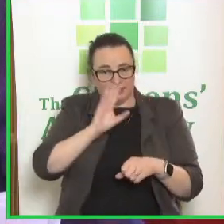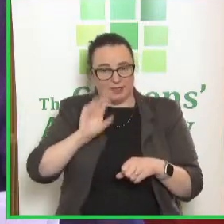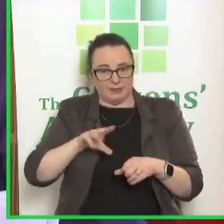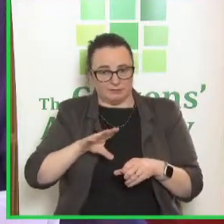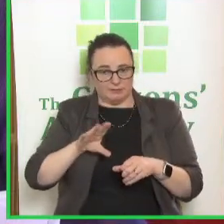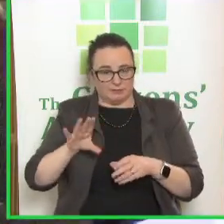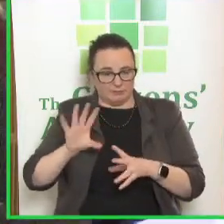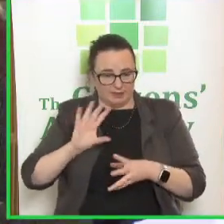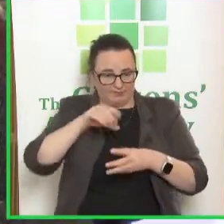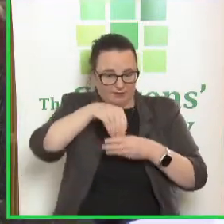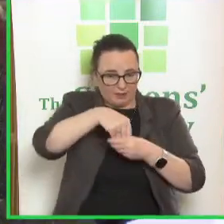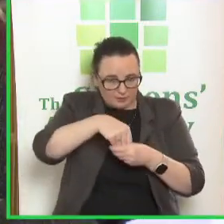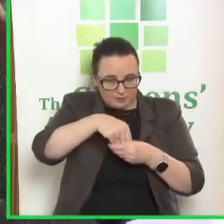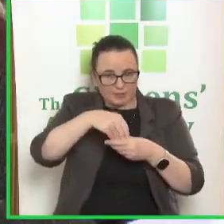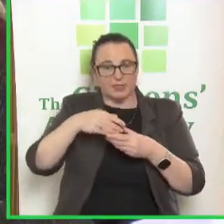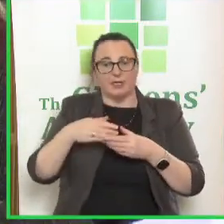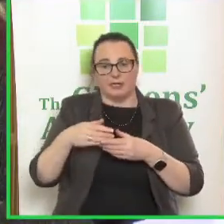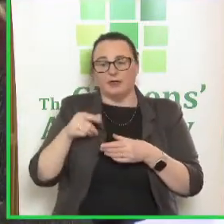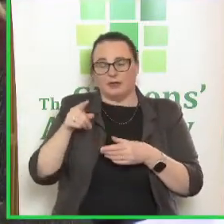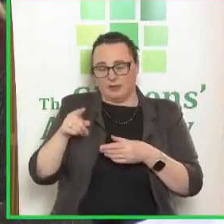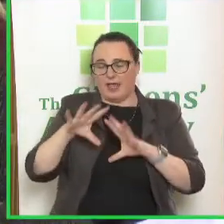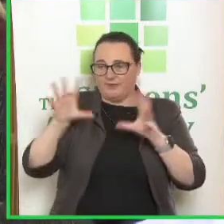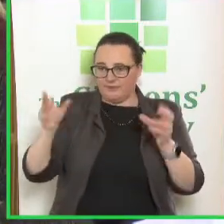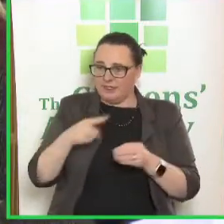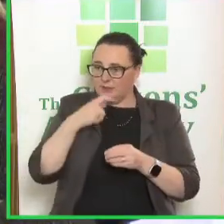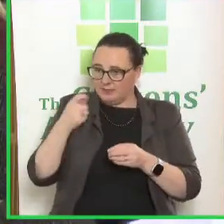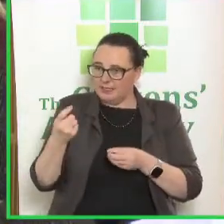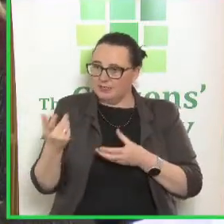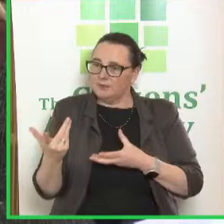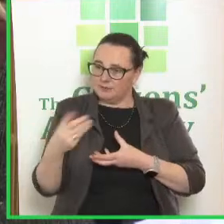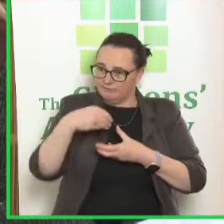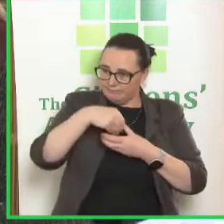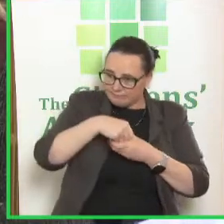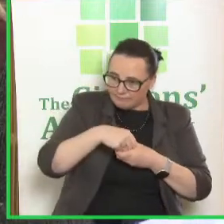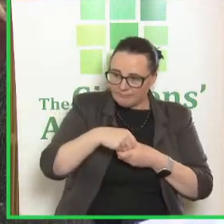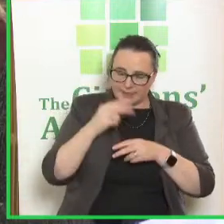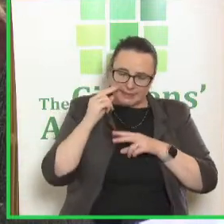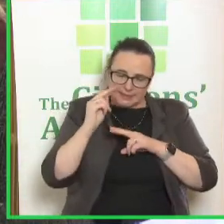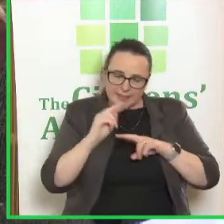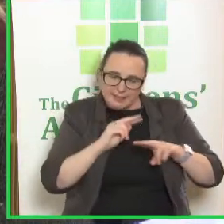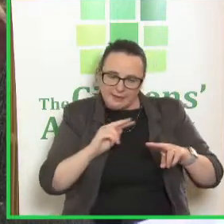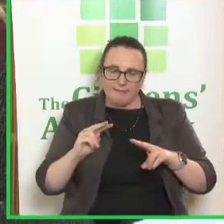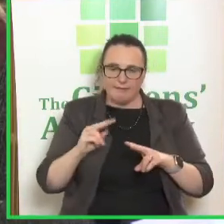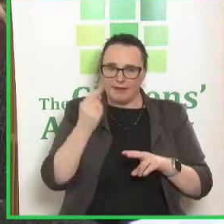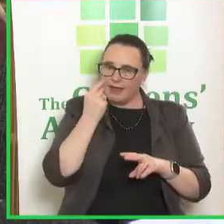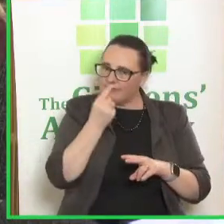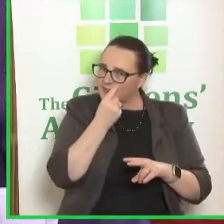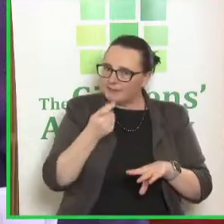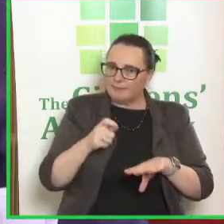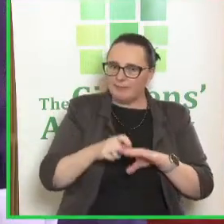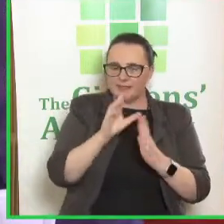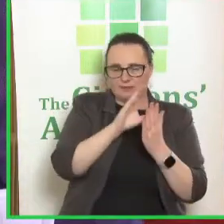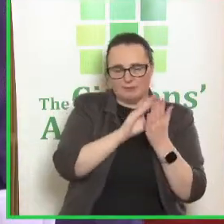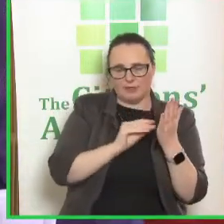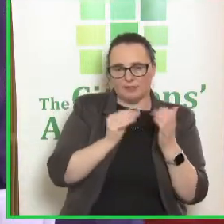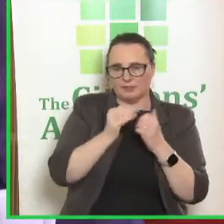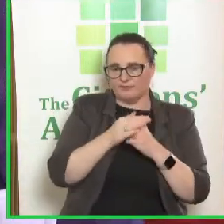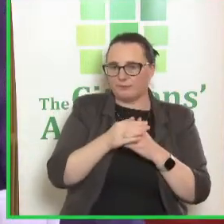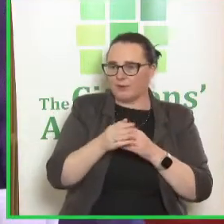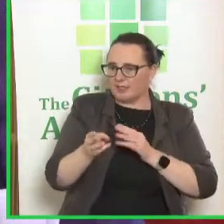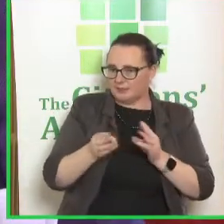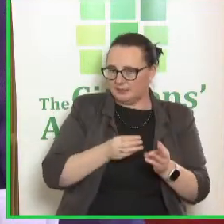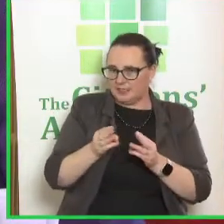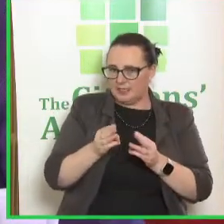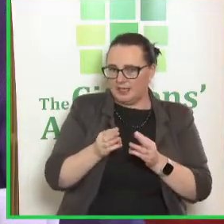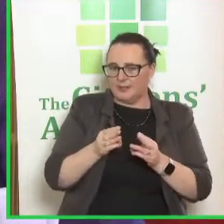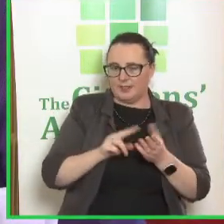with the likes of yourselves as well. I'll be taking all of that on board, and again, looking at the evidence, and we're looking for best models of practice that can be maybe rolled out